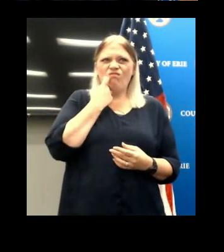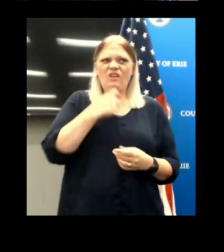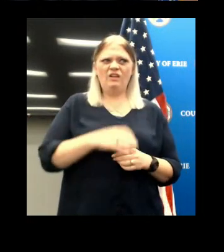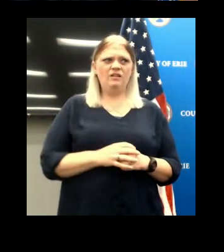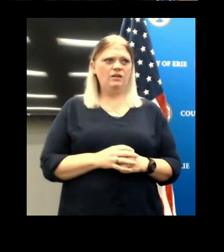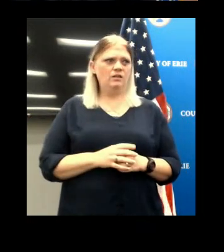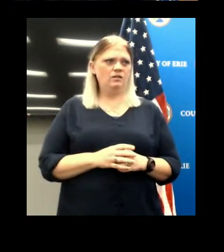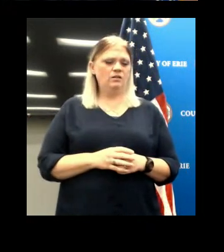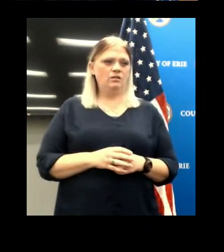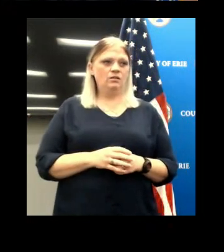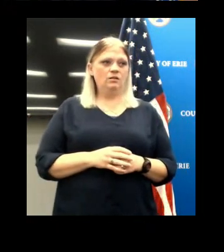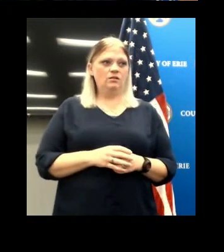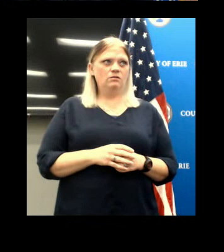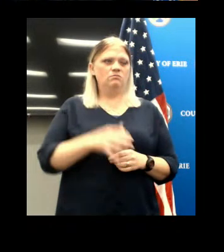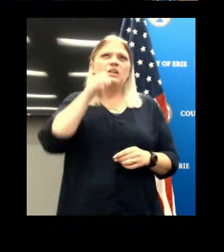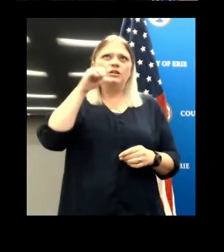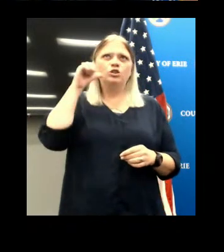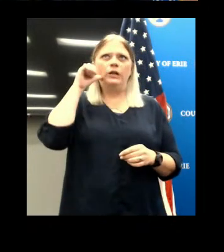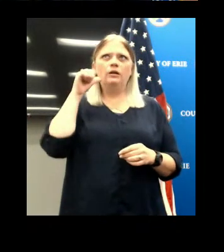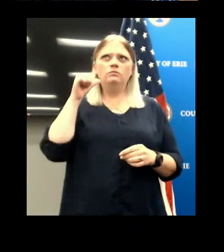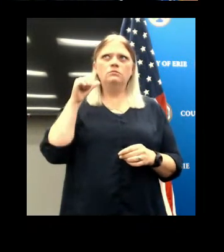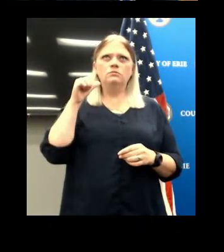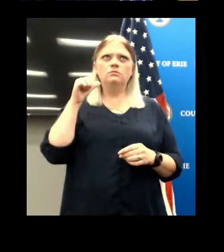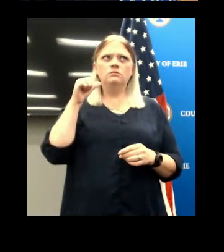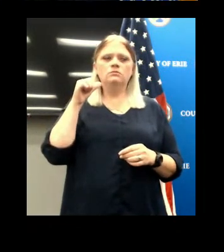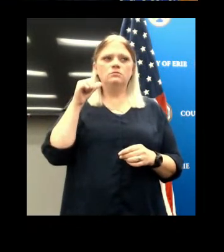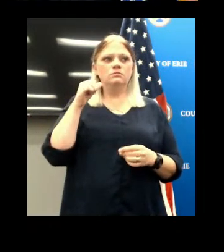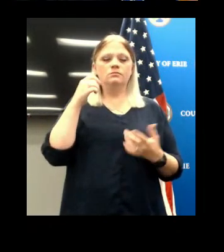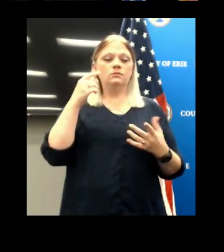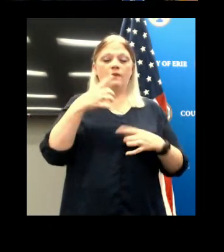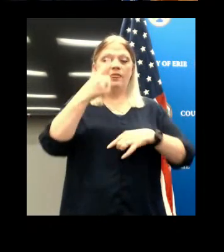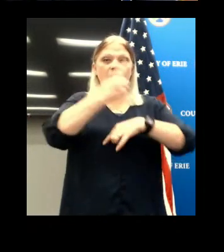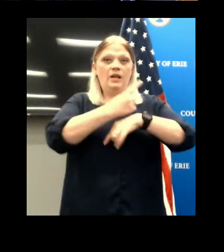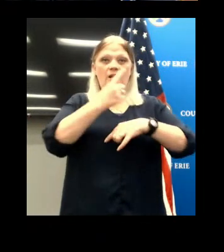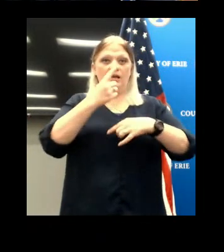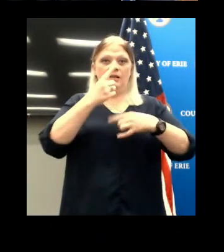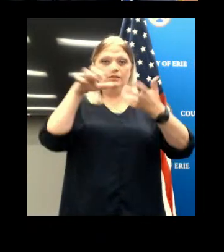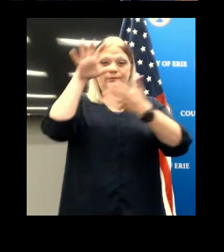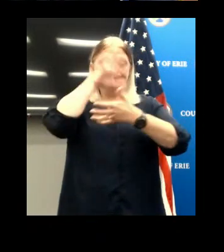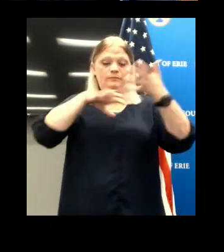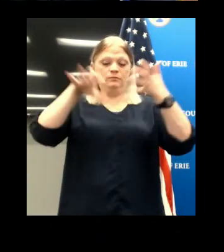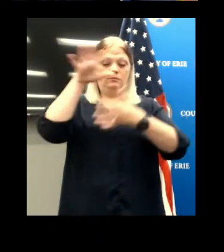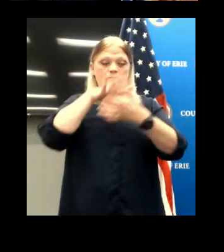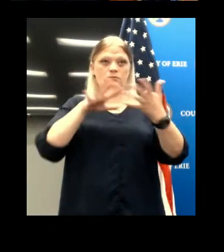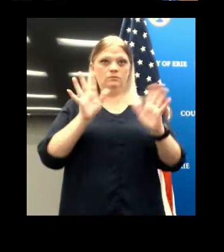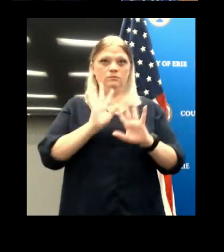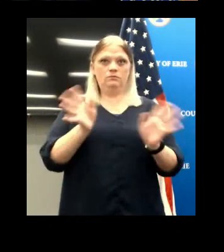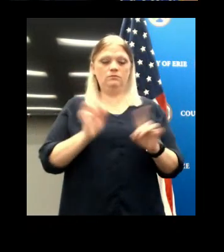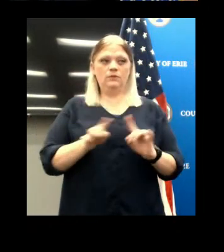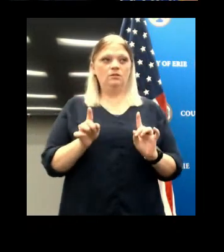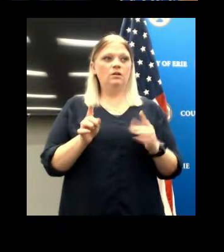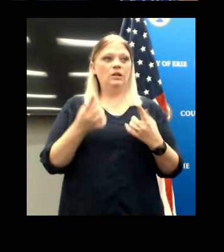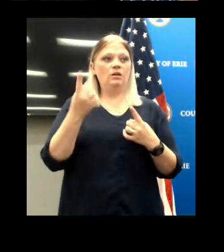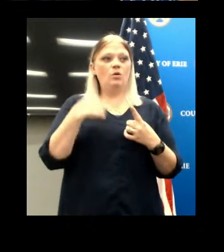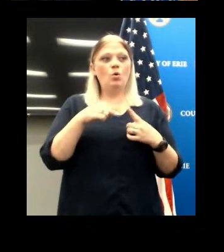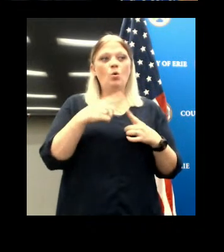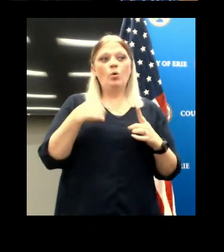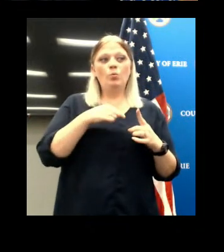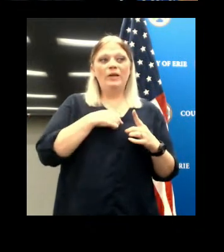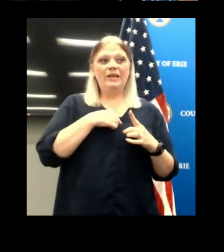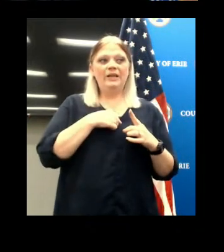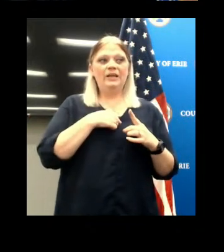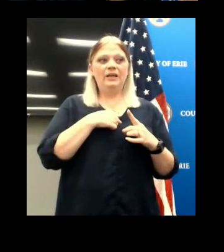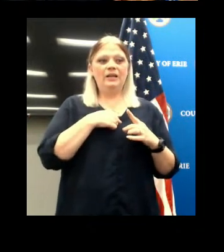it was yesterday actually, these days sometimes get all mixed together, but when we did